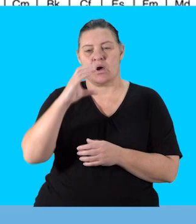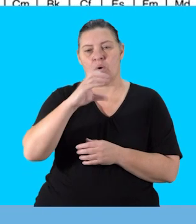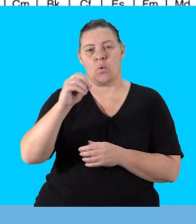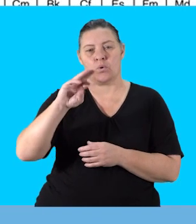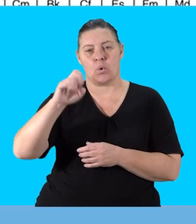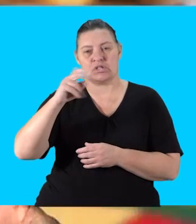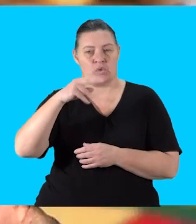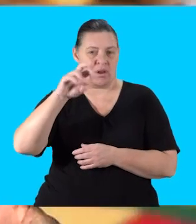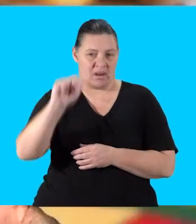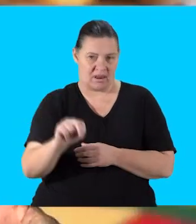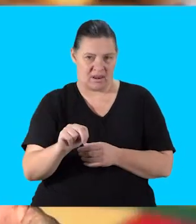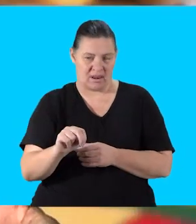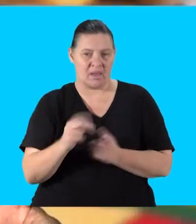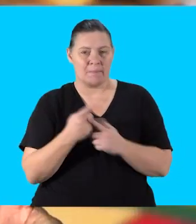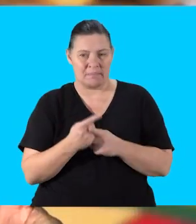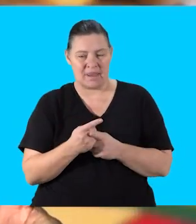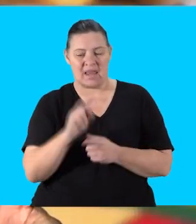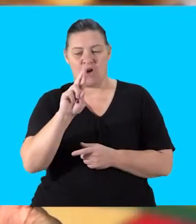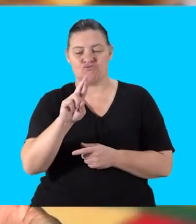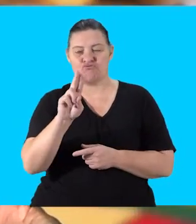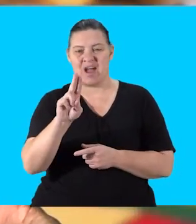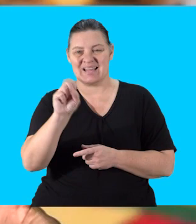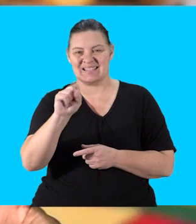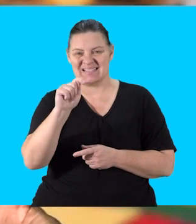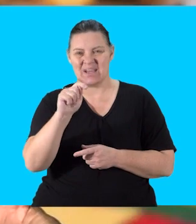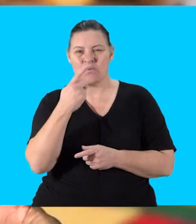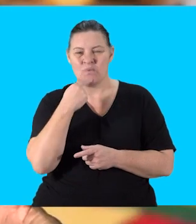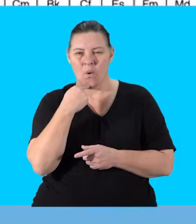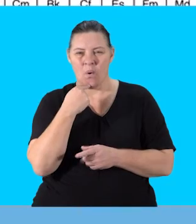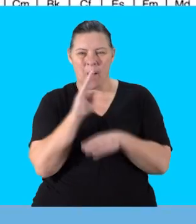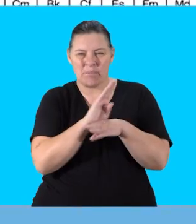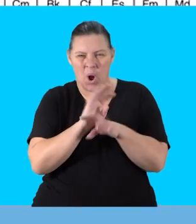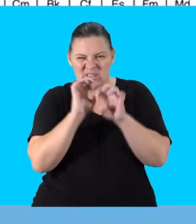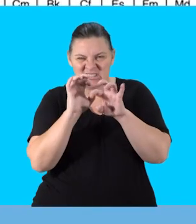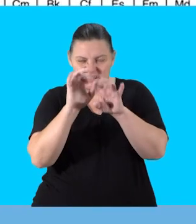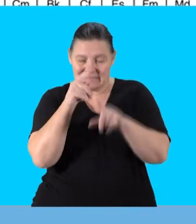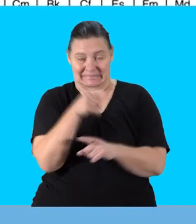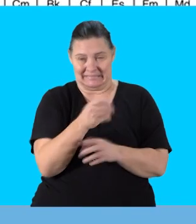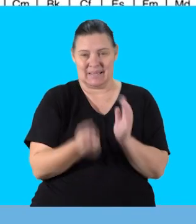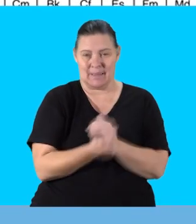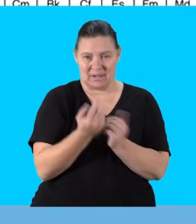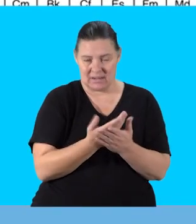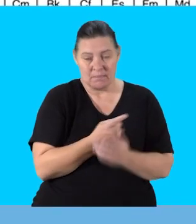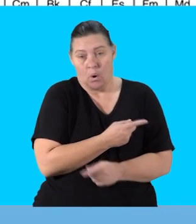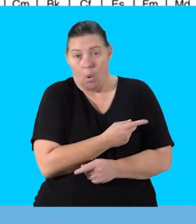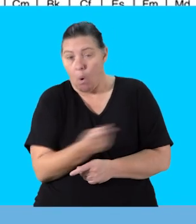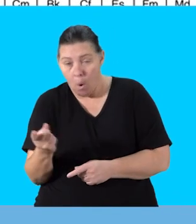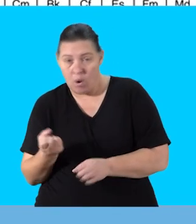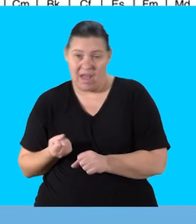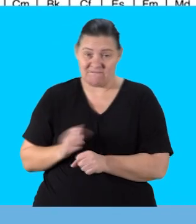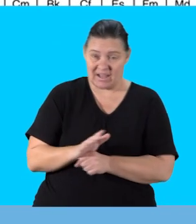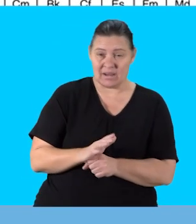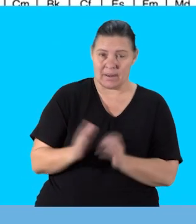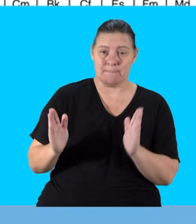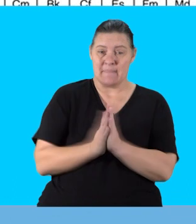meaning that if it reacts with water, it can rust. So now, what's important to note is that not all metals are attracted